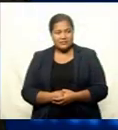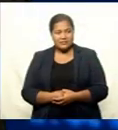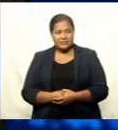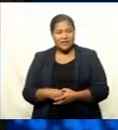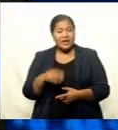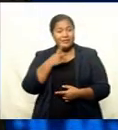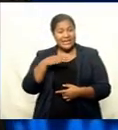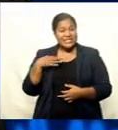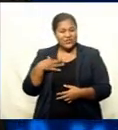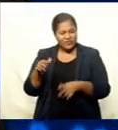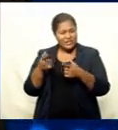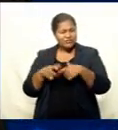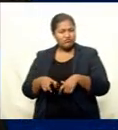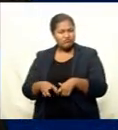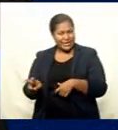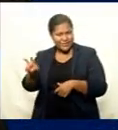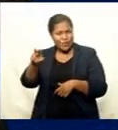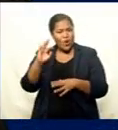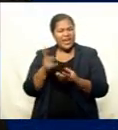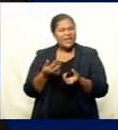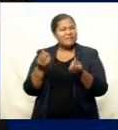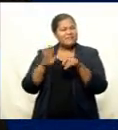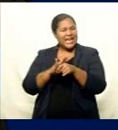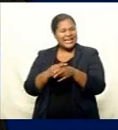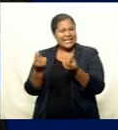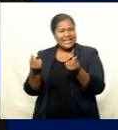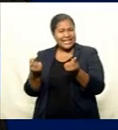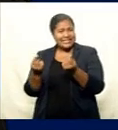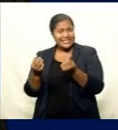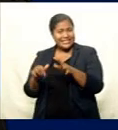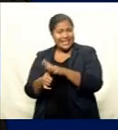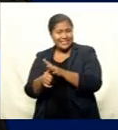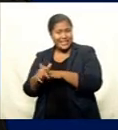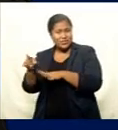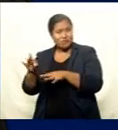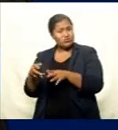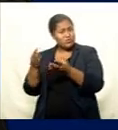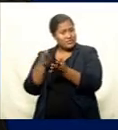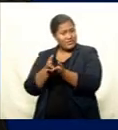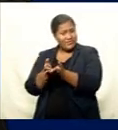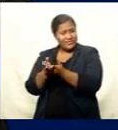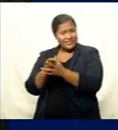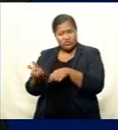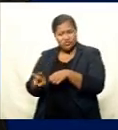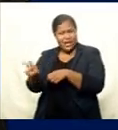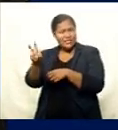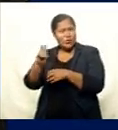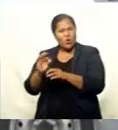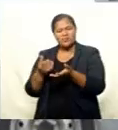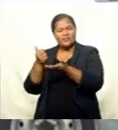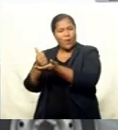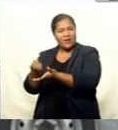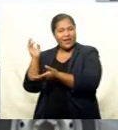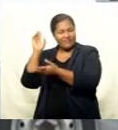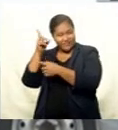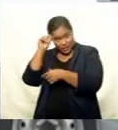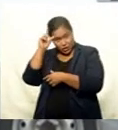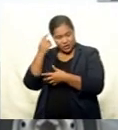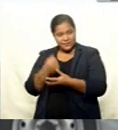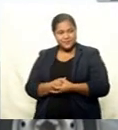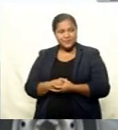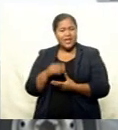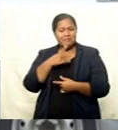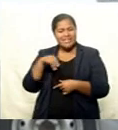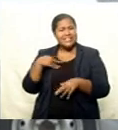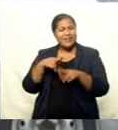The Ministry of Transport has eased access to Land Transport Authority services to relieve the burden on Fijians. Minister Fayez Koya